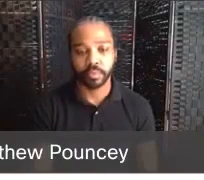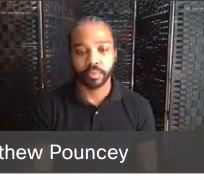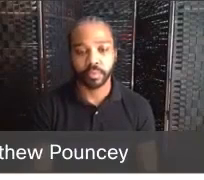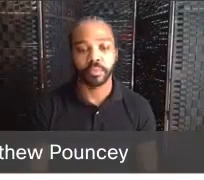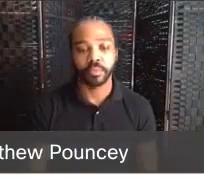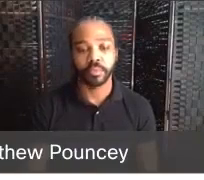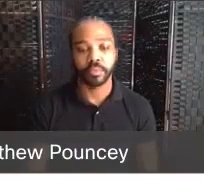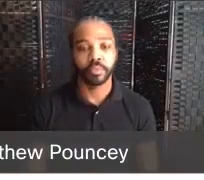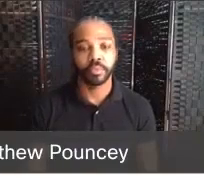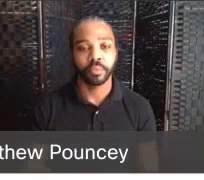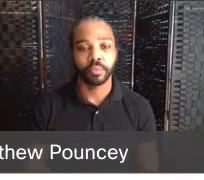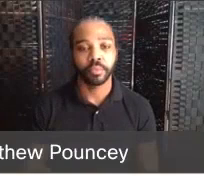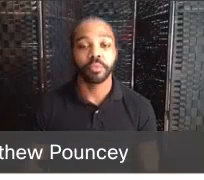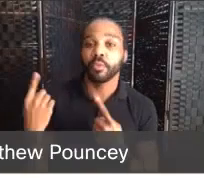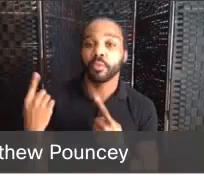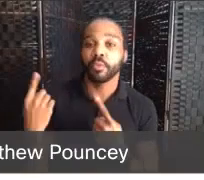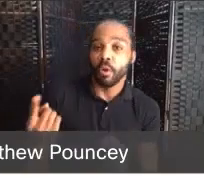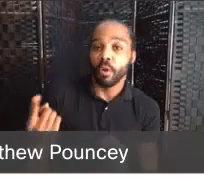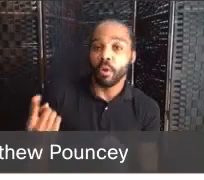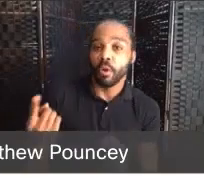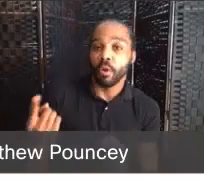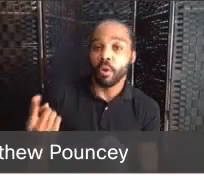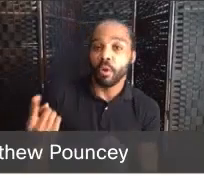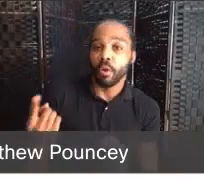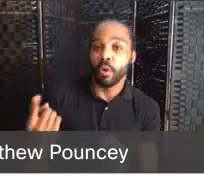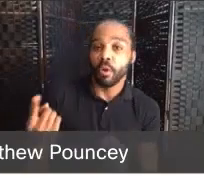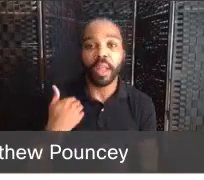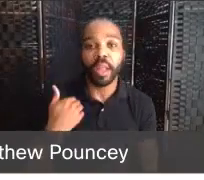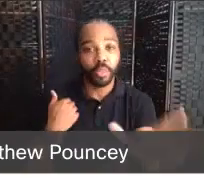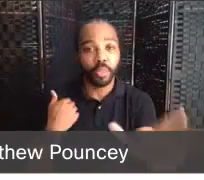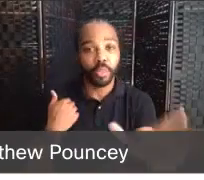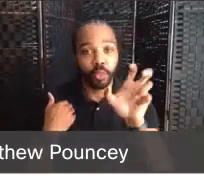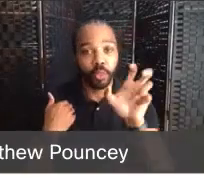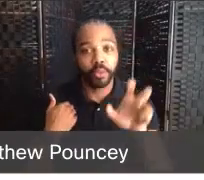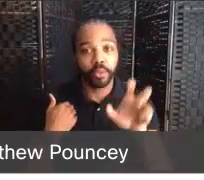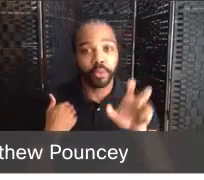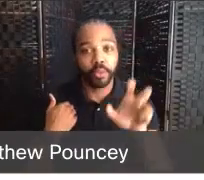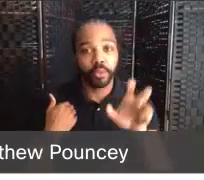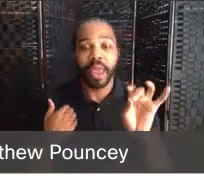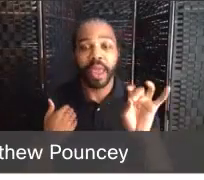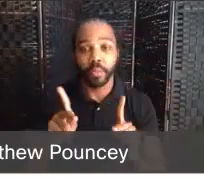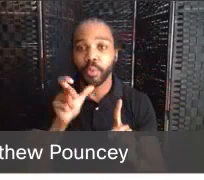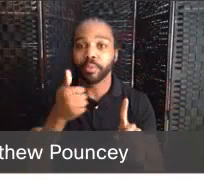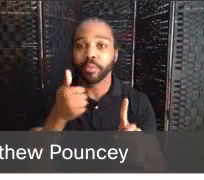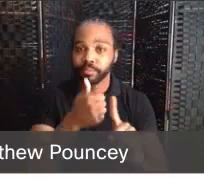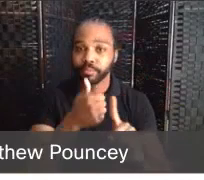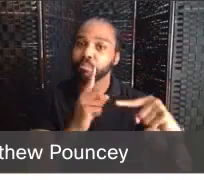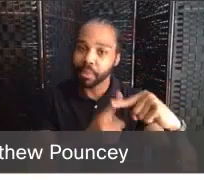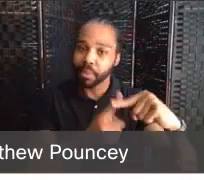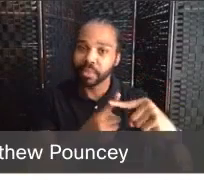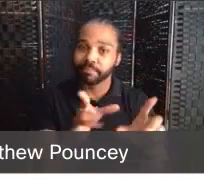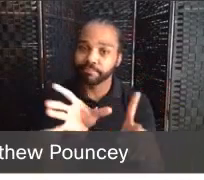so far, we have had 398 people who have tested positive for